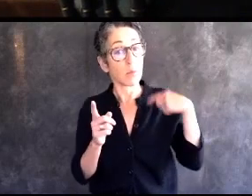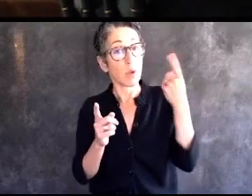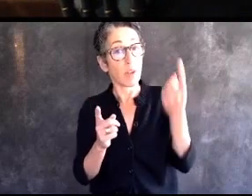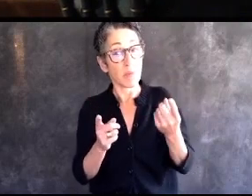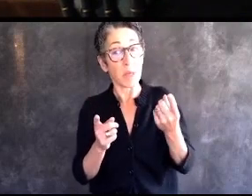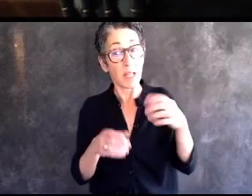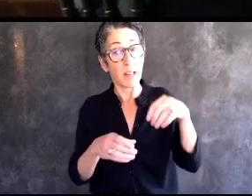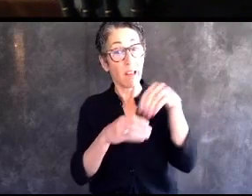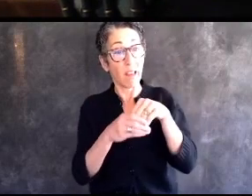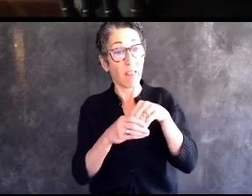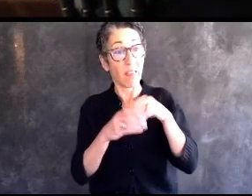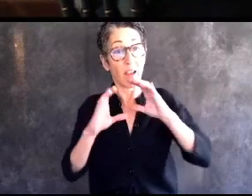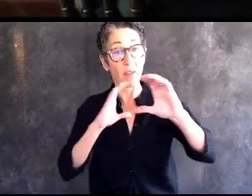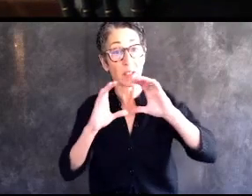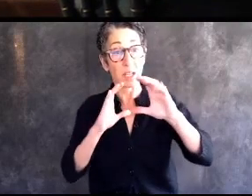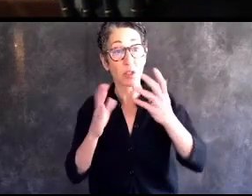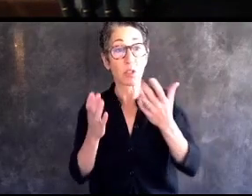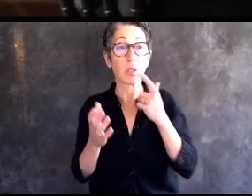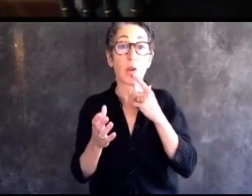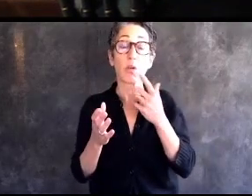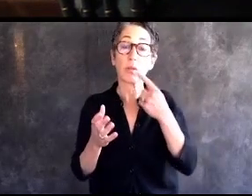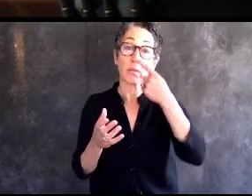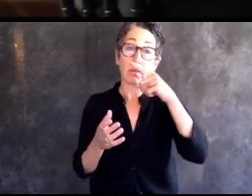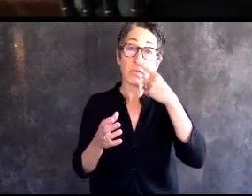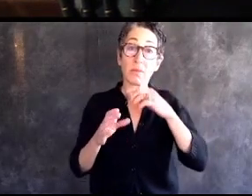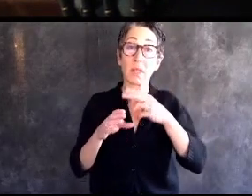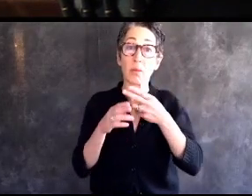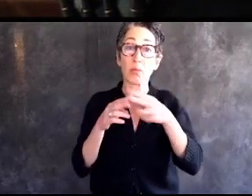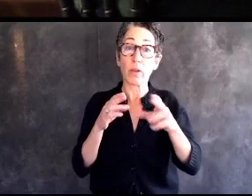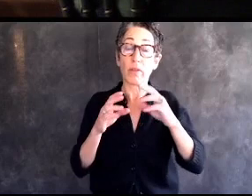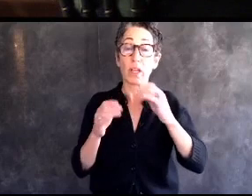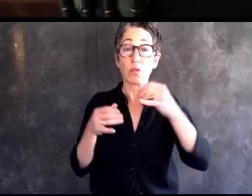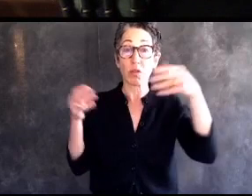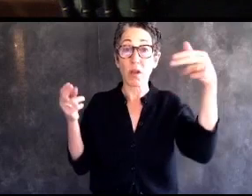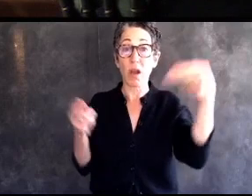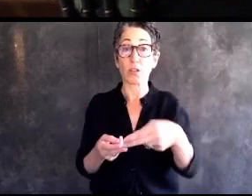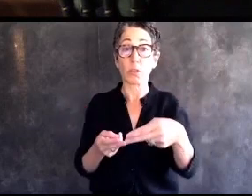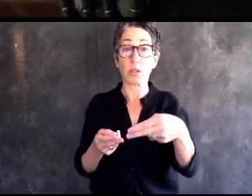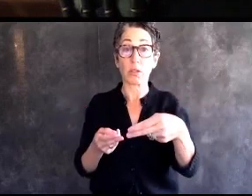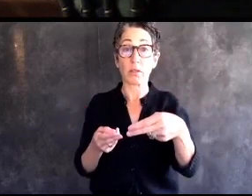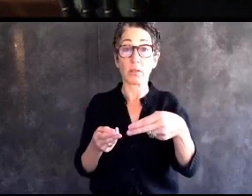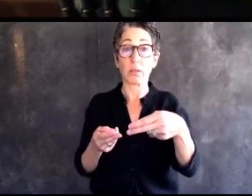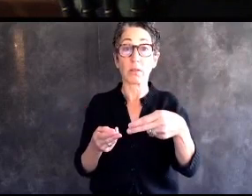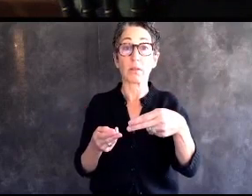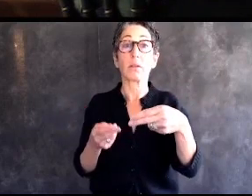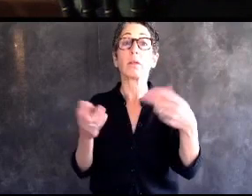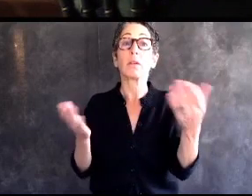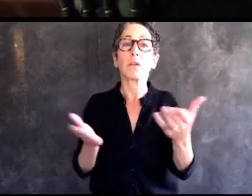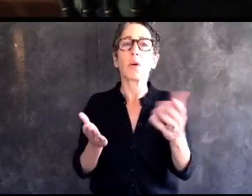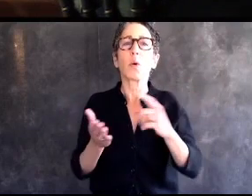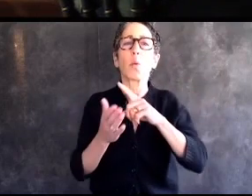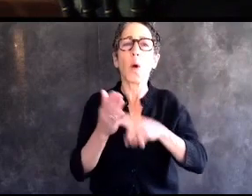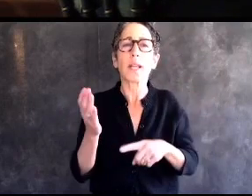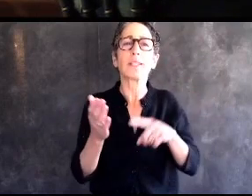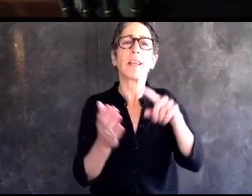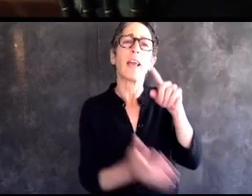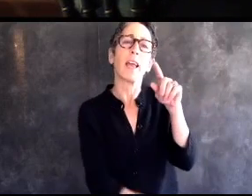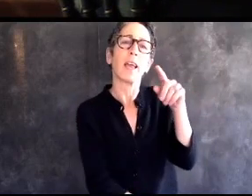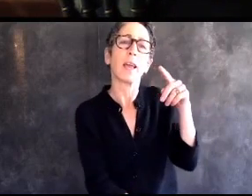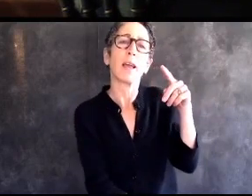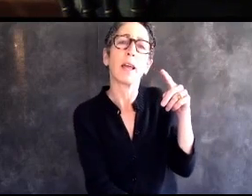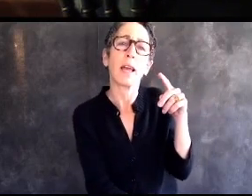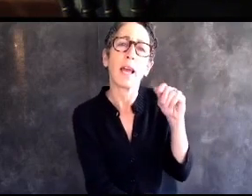very brief introduction to what a digital minister actually does, especially the very first one in a country.